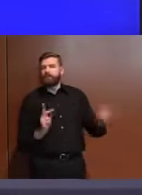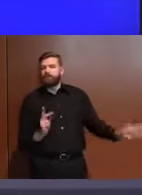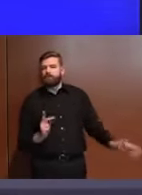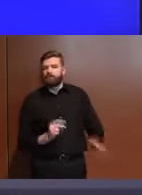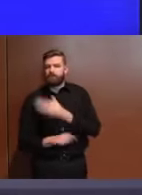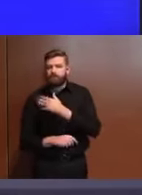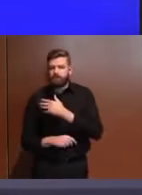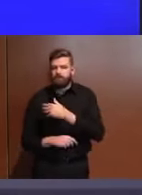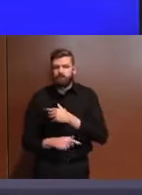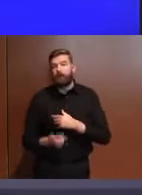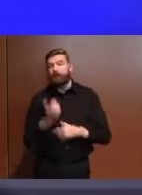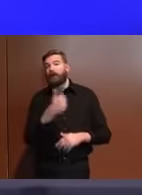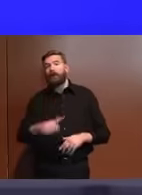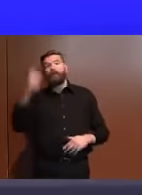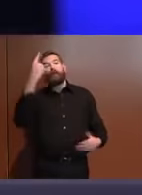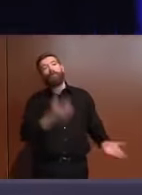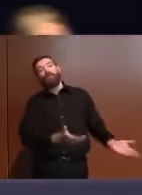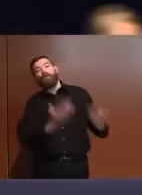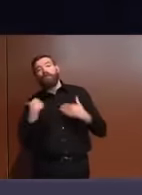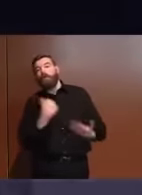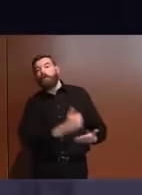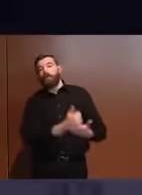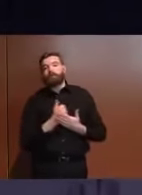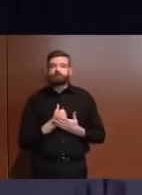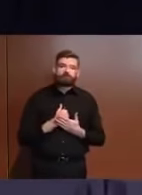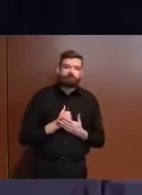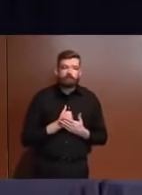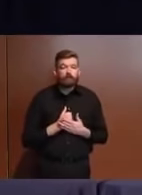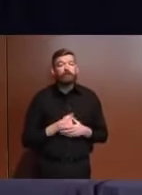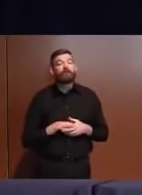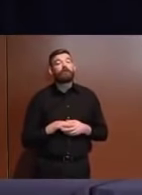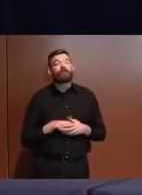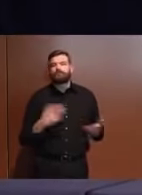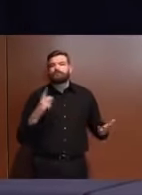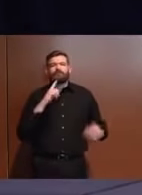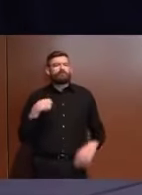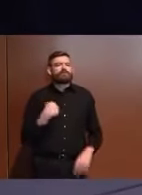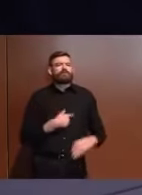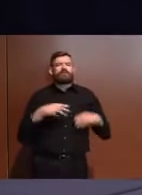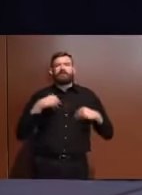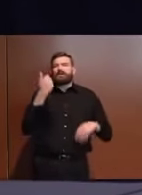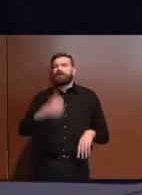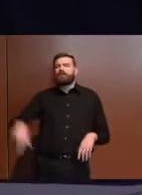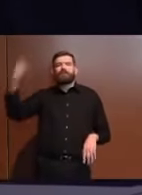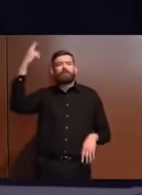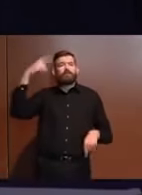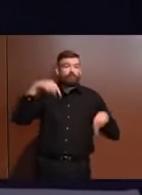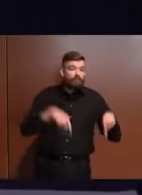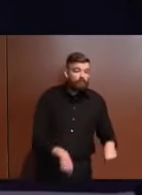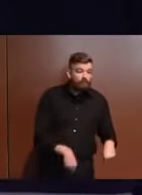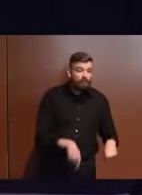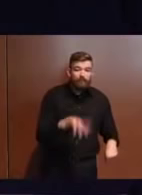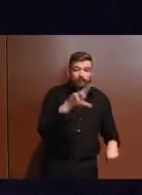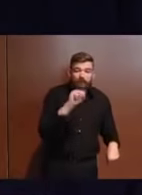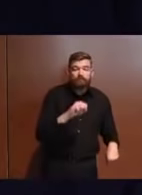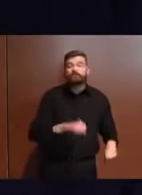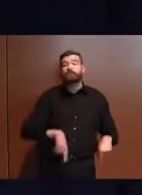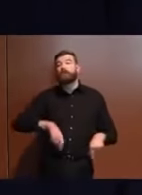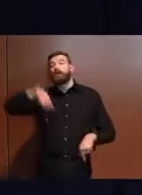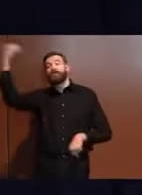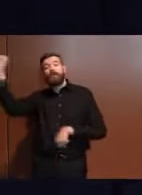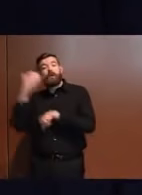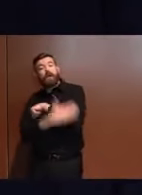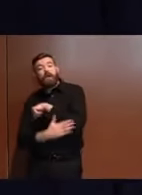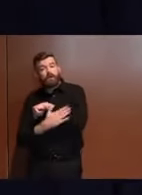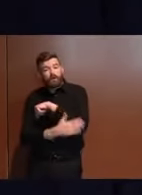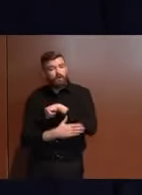for non-U.S., right? Yes, we'll take all the help we can get as long as we can identify the safe